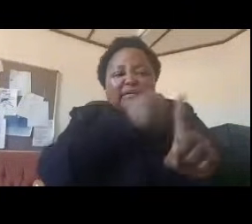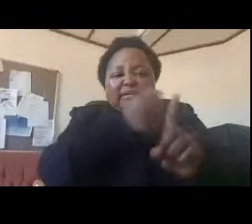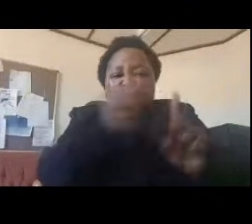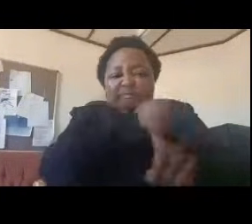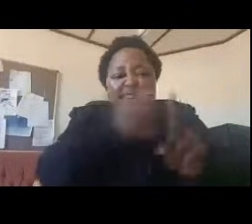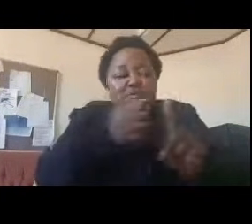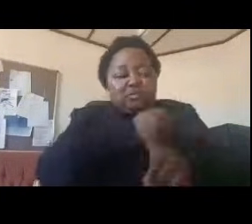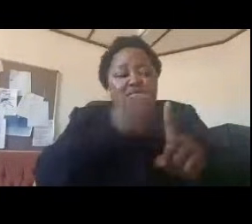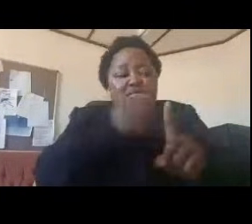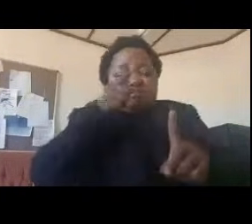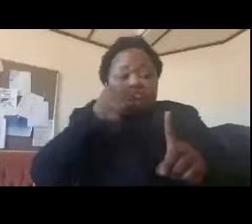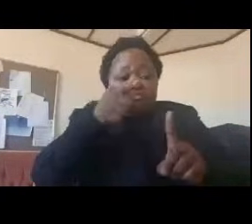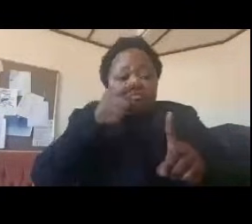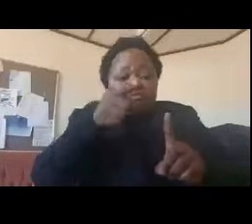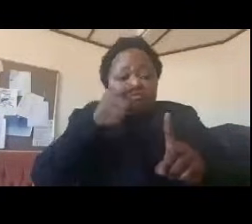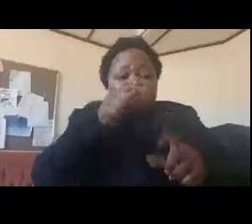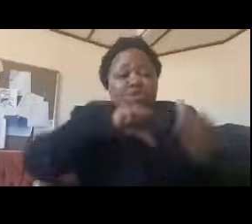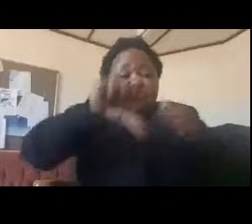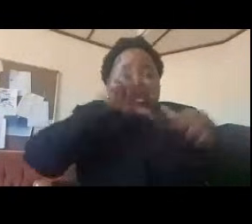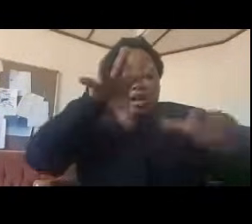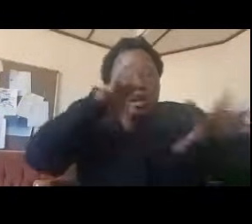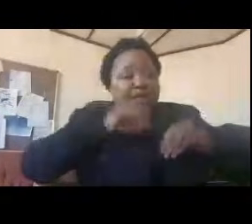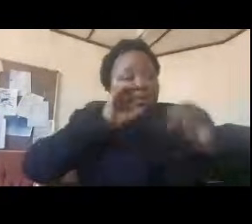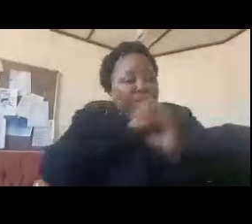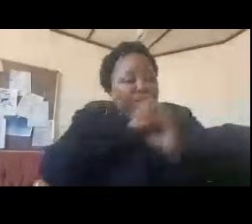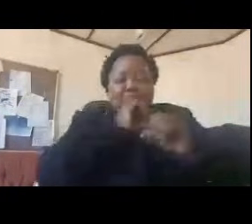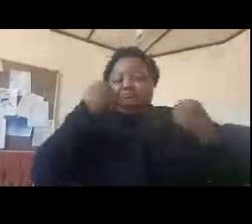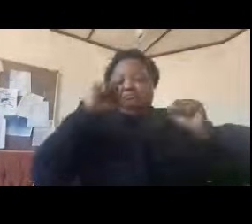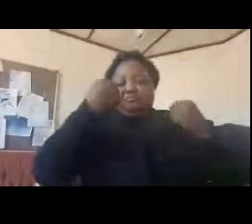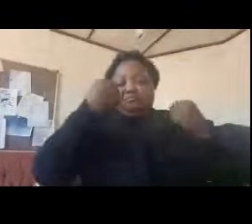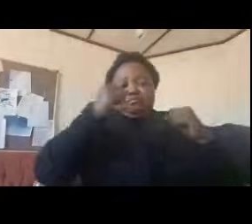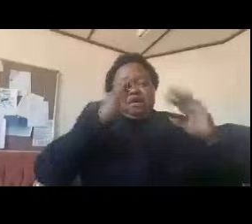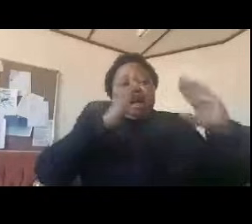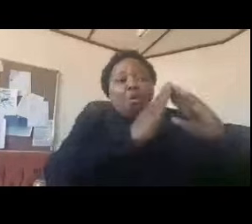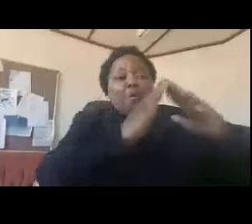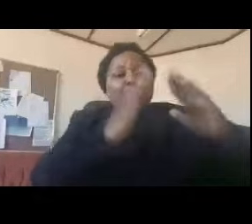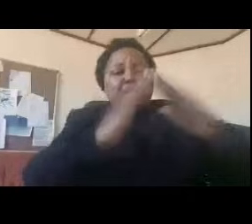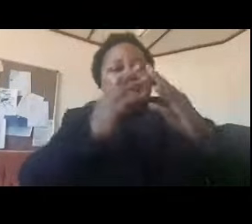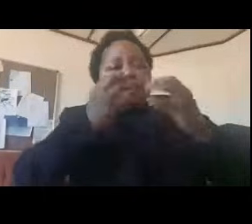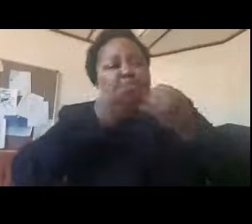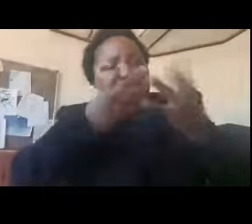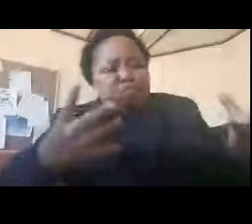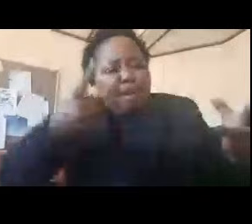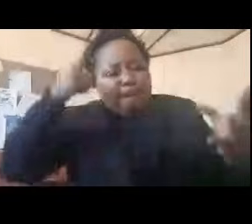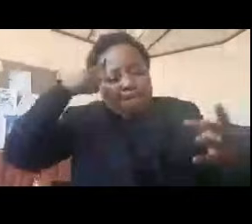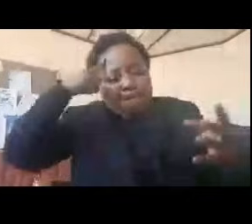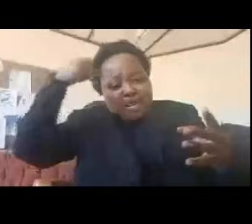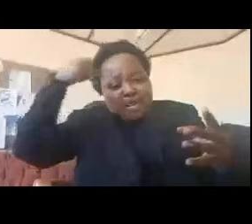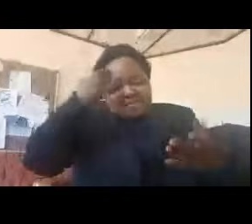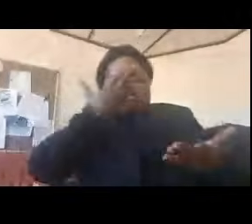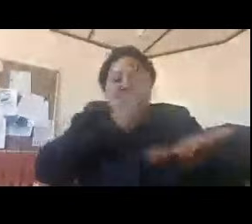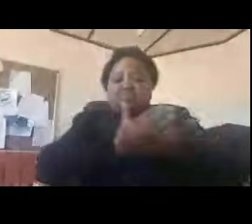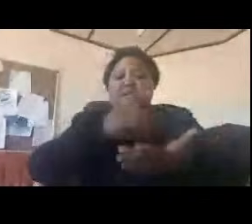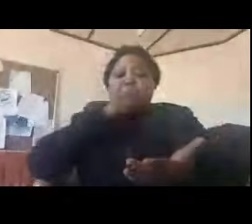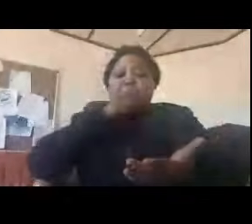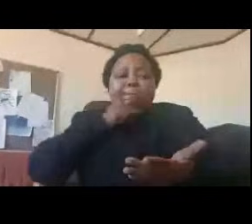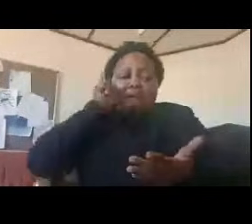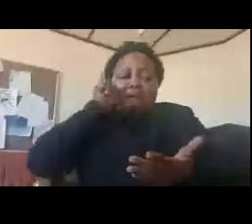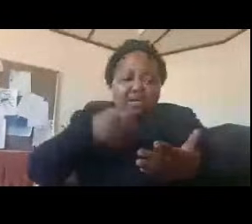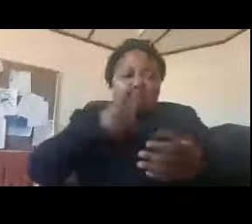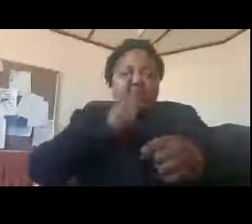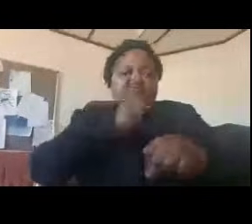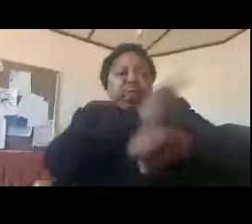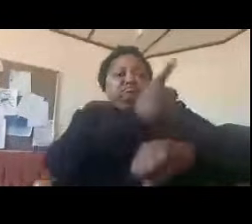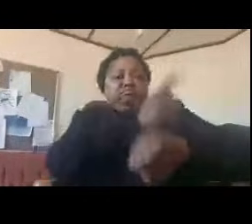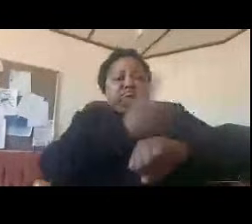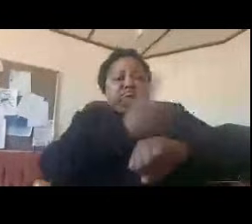Many communities, it's still seen as discipline and a private matter. Until we make violence